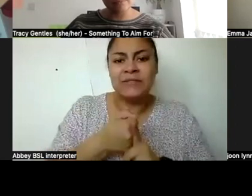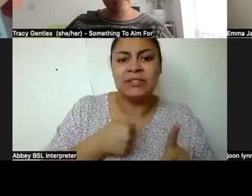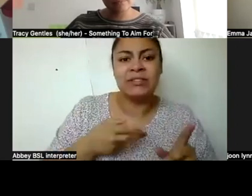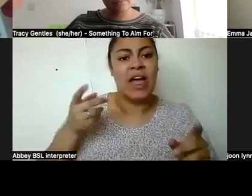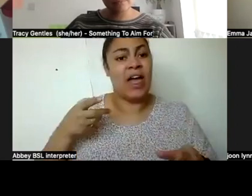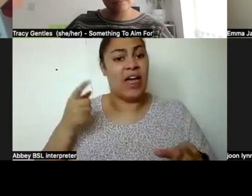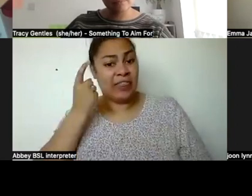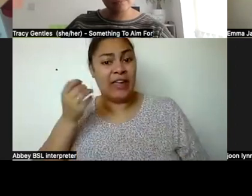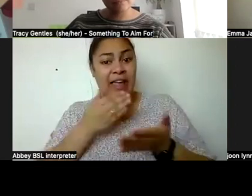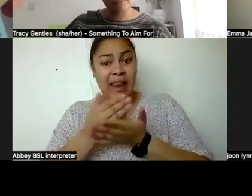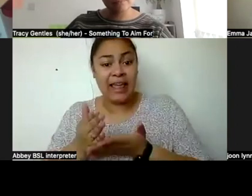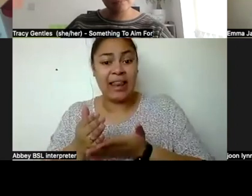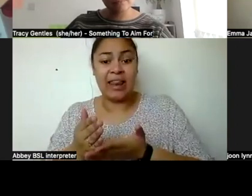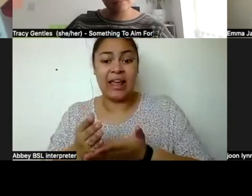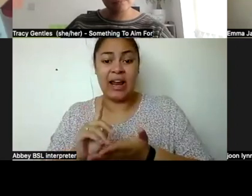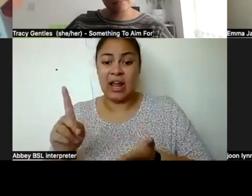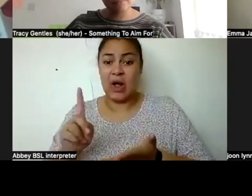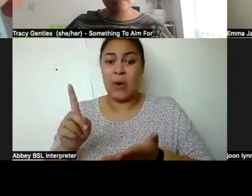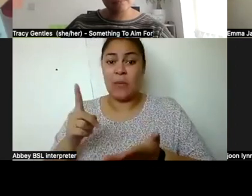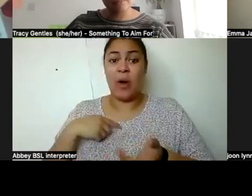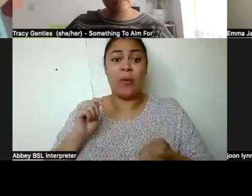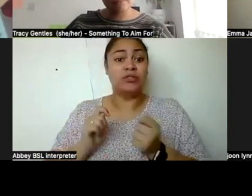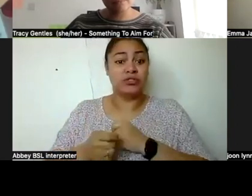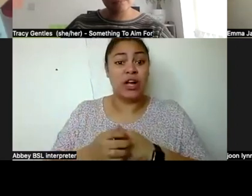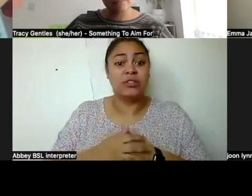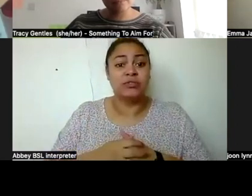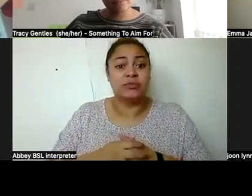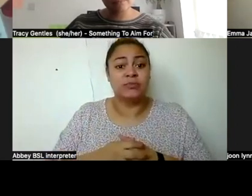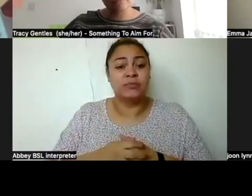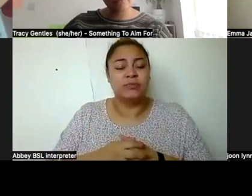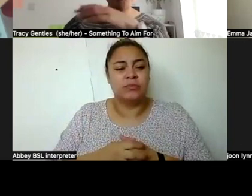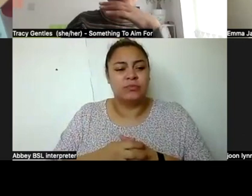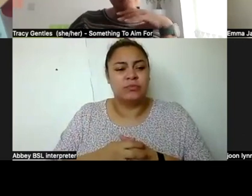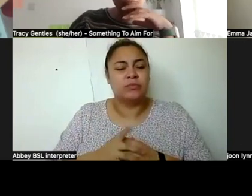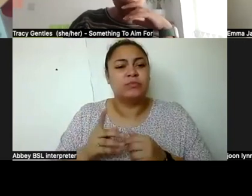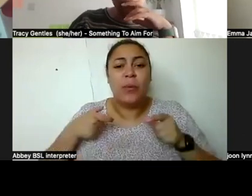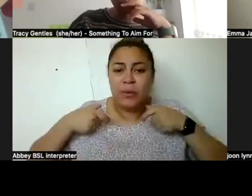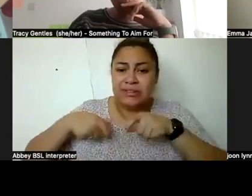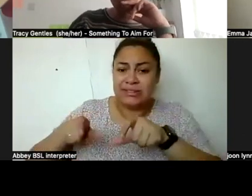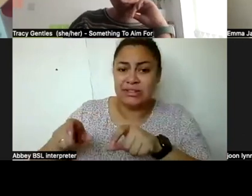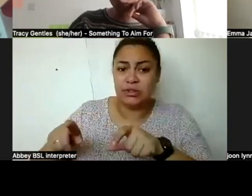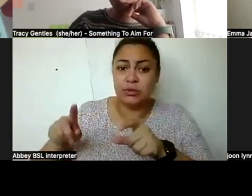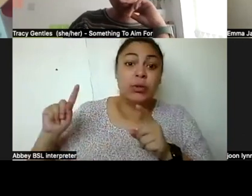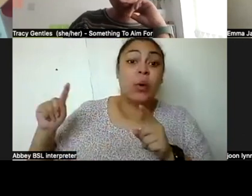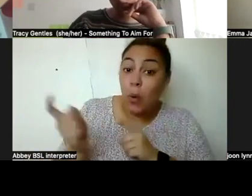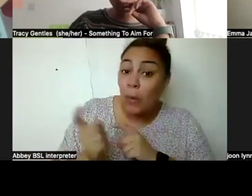clearly about communicating the action that that session aims to drive. Overall, I will continue to turn up whilst